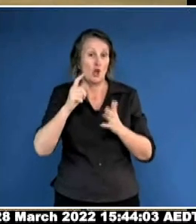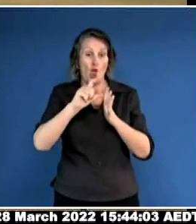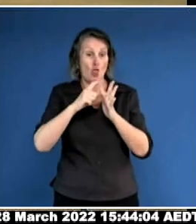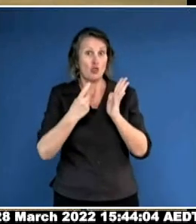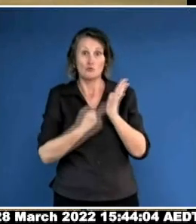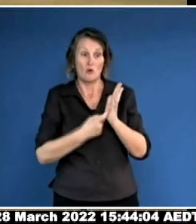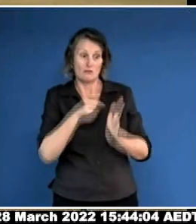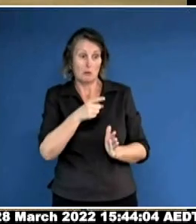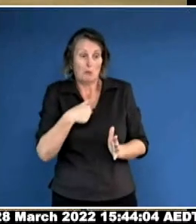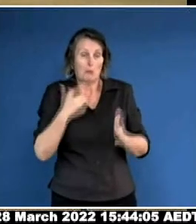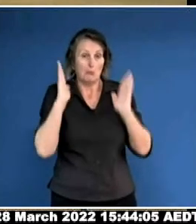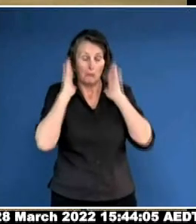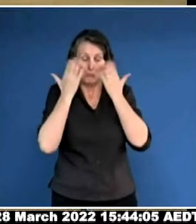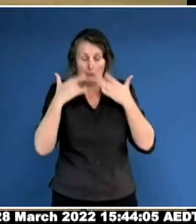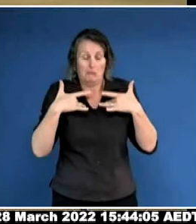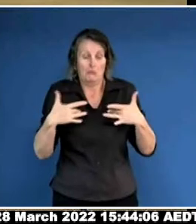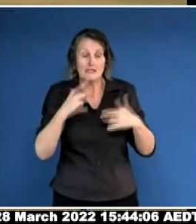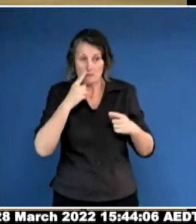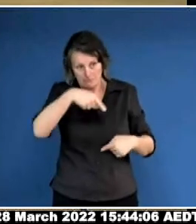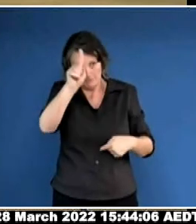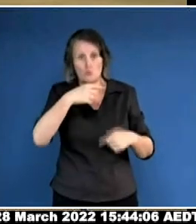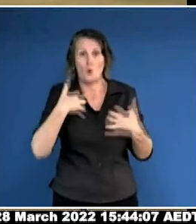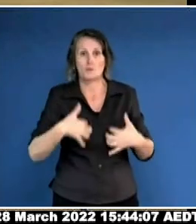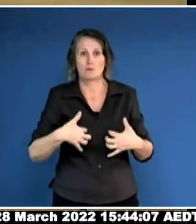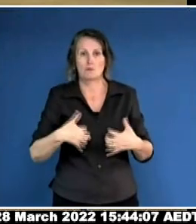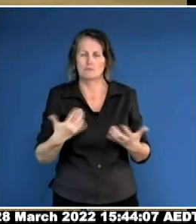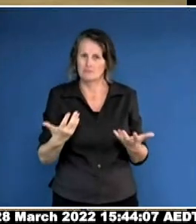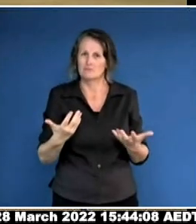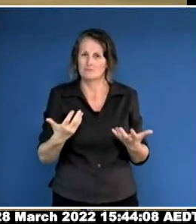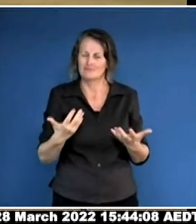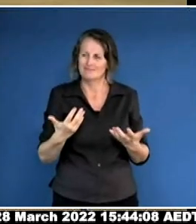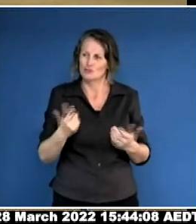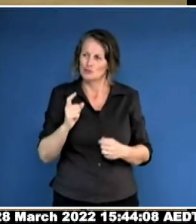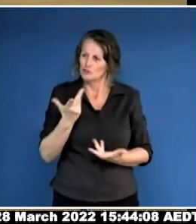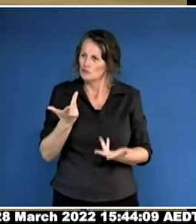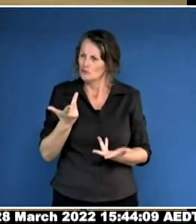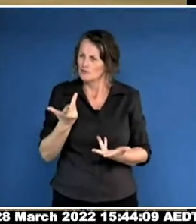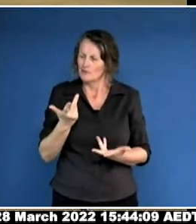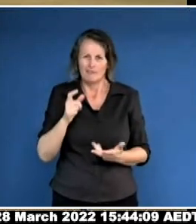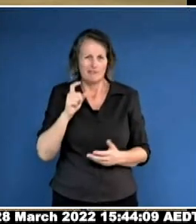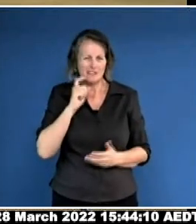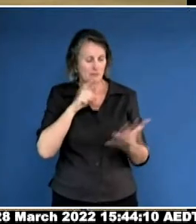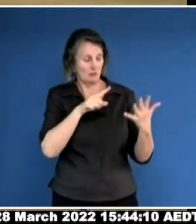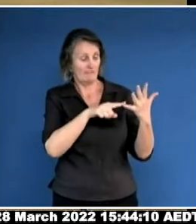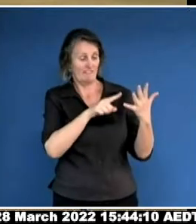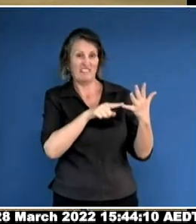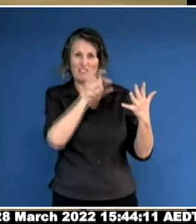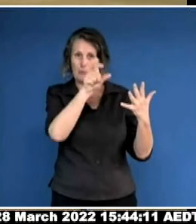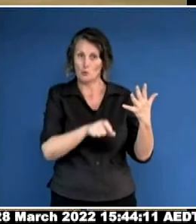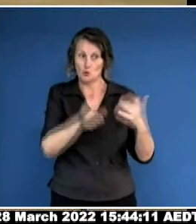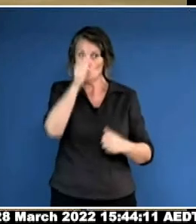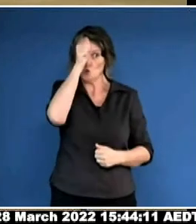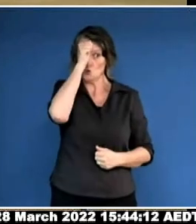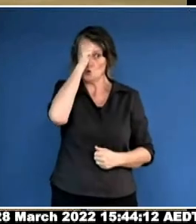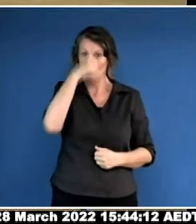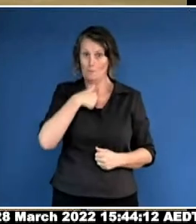know anything about it. He said I should go to hospital. Strangely, somehow, Person Five had found out I was at the